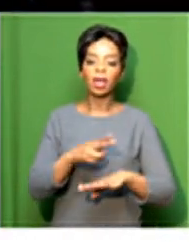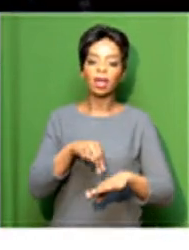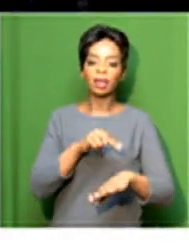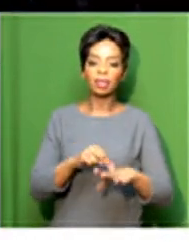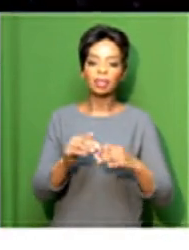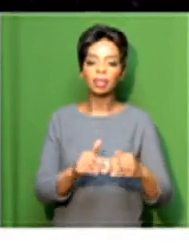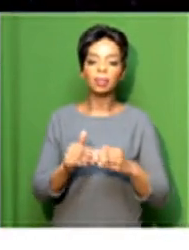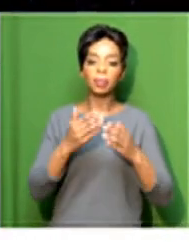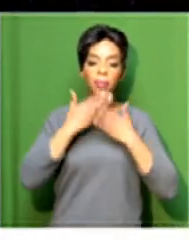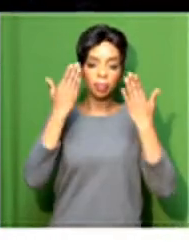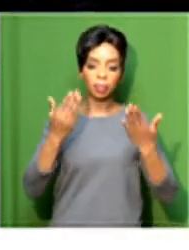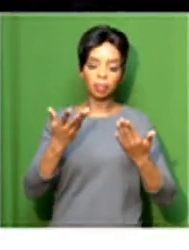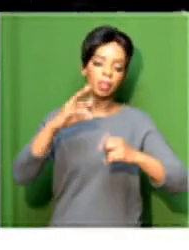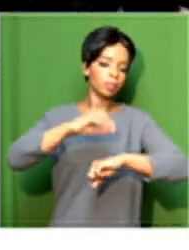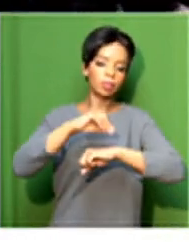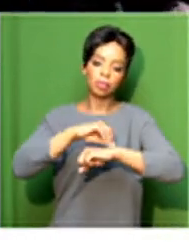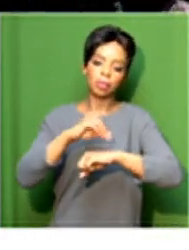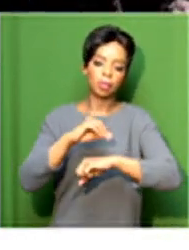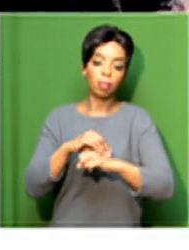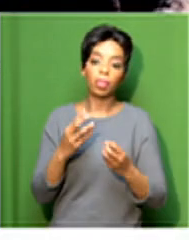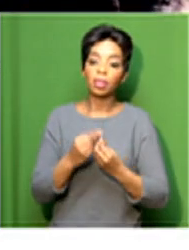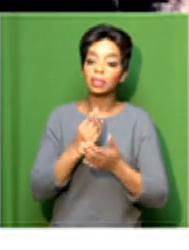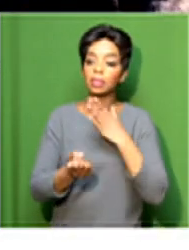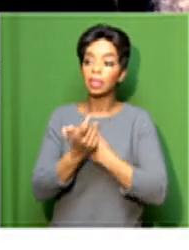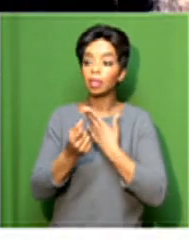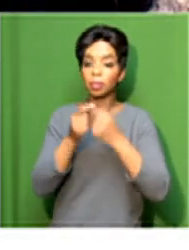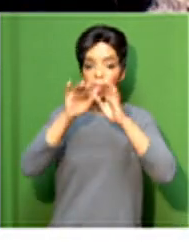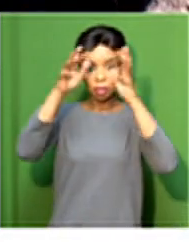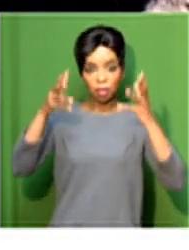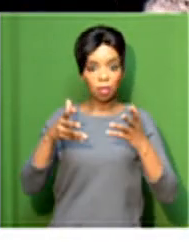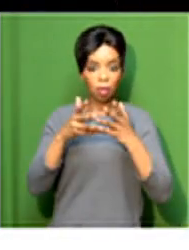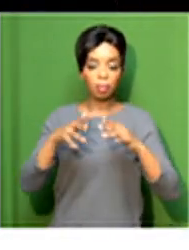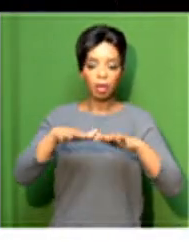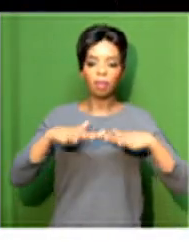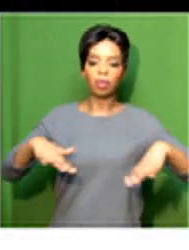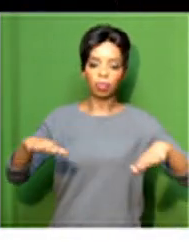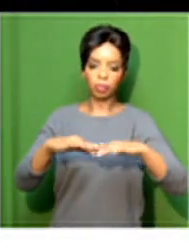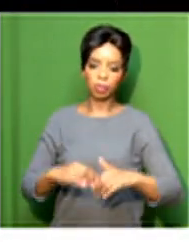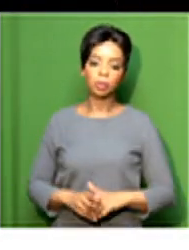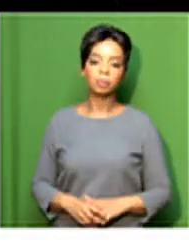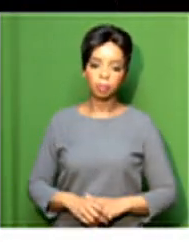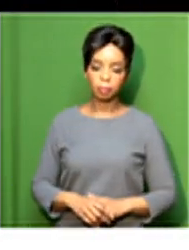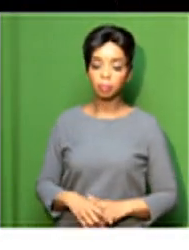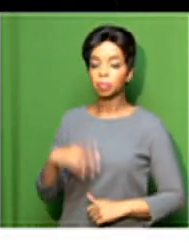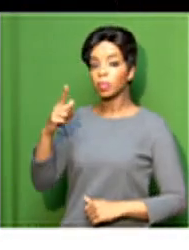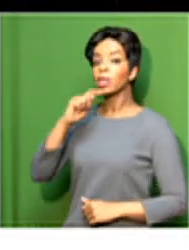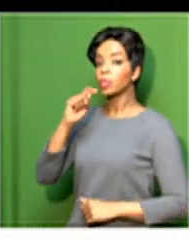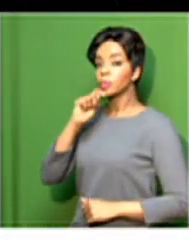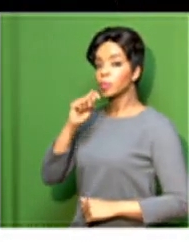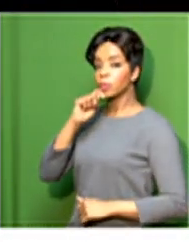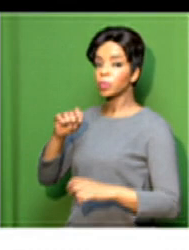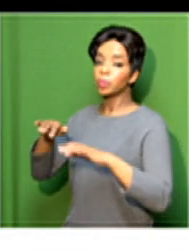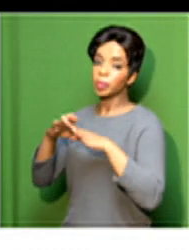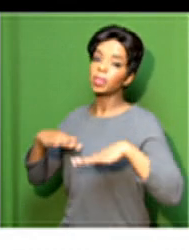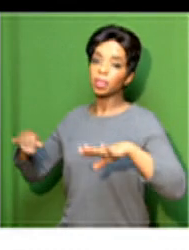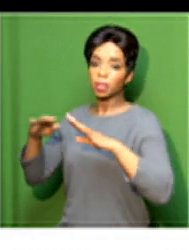trouble in terms of what's happening to our global environments. Yeah, and we are in trouble as well,